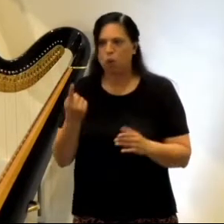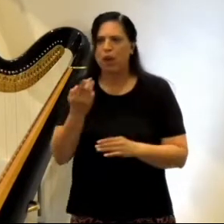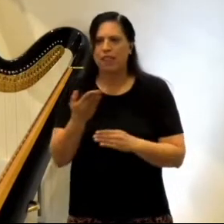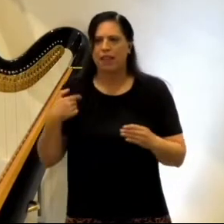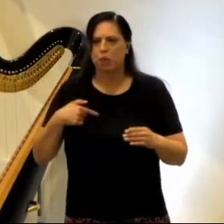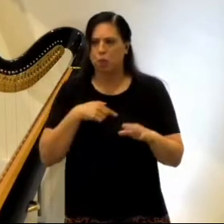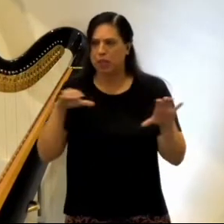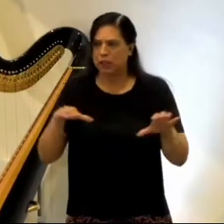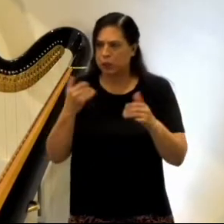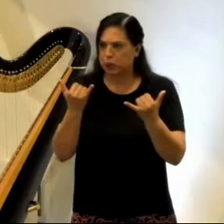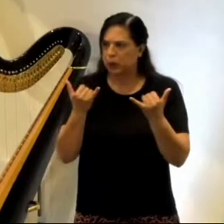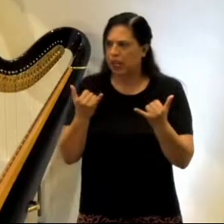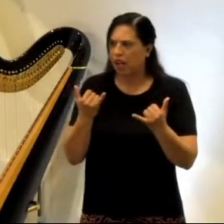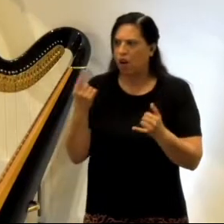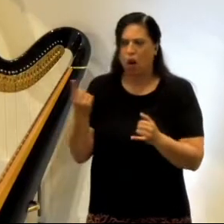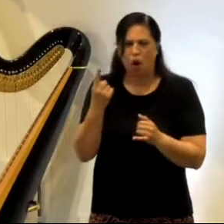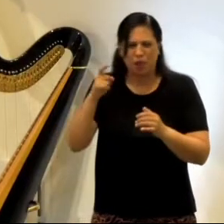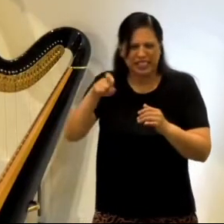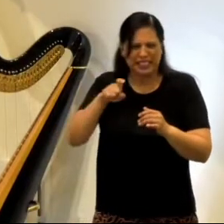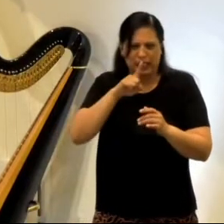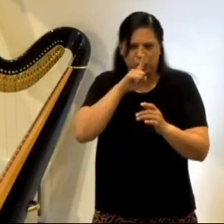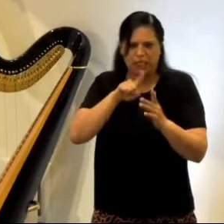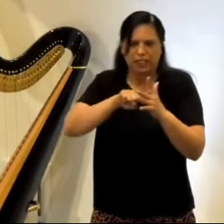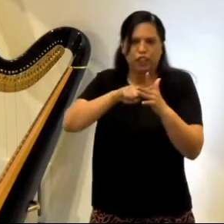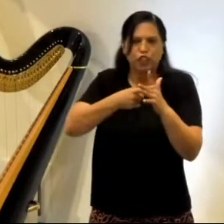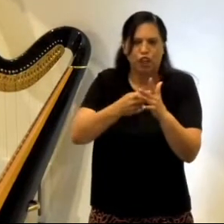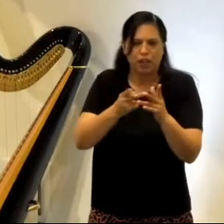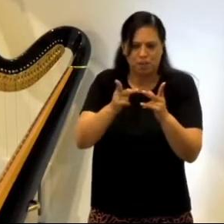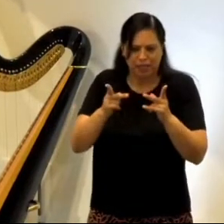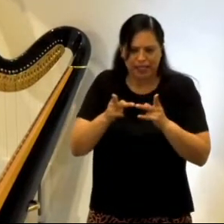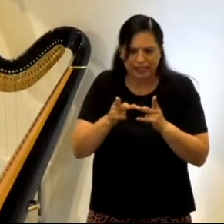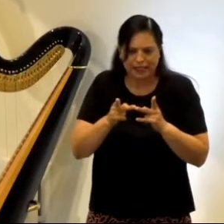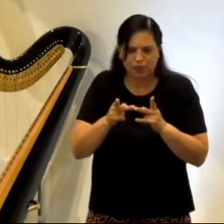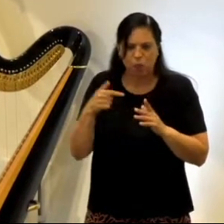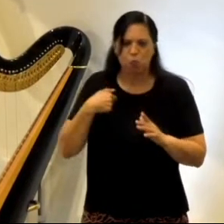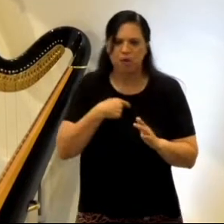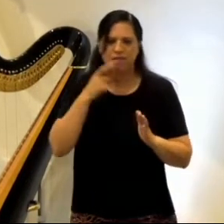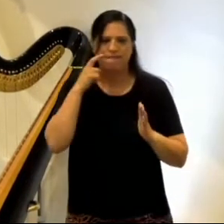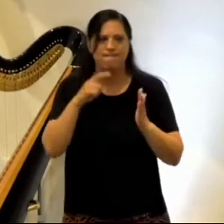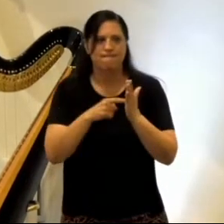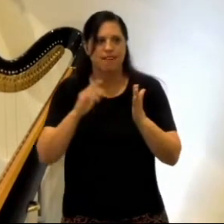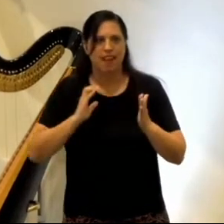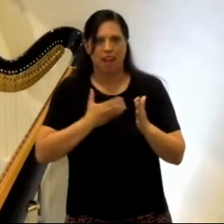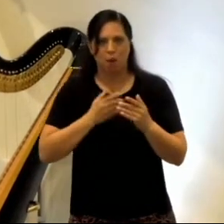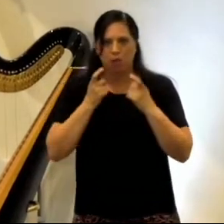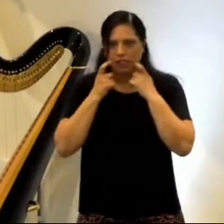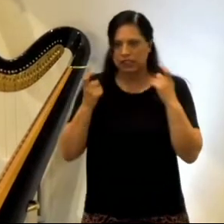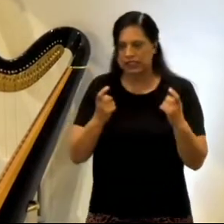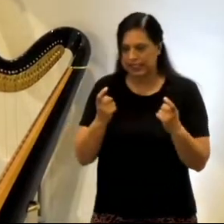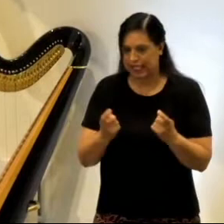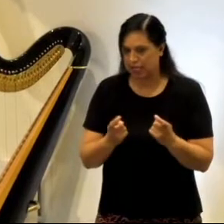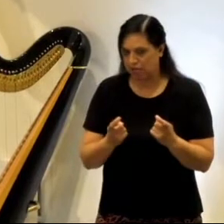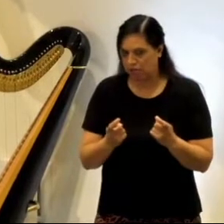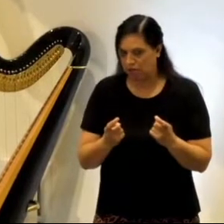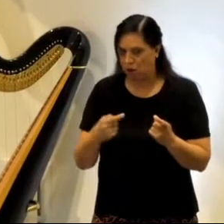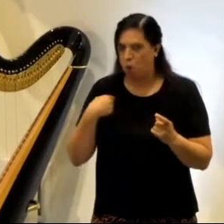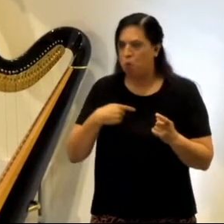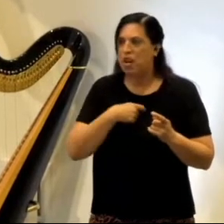did today, which always needs to be the starting point, is we acknowledged our sin. We acknowledge our sin